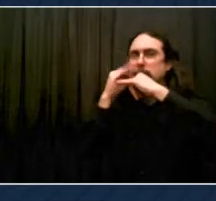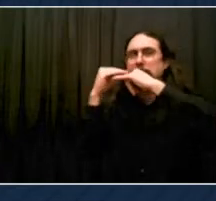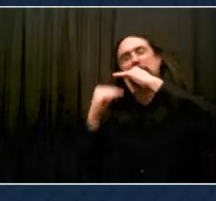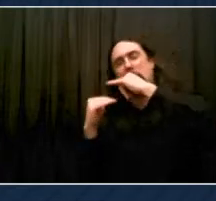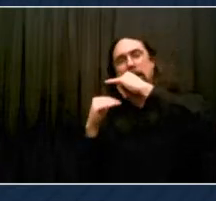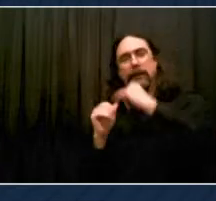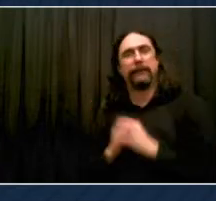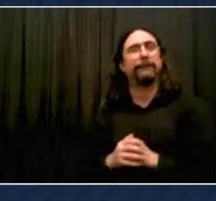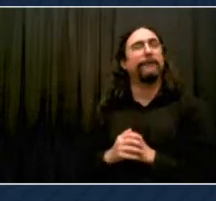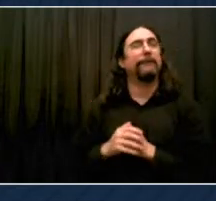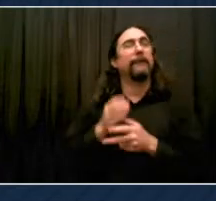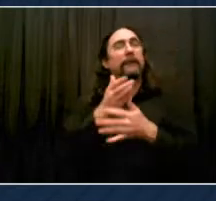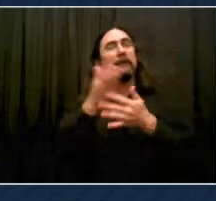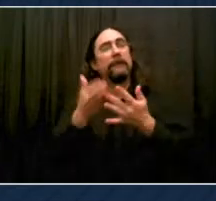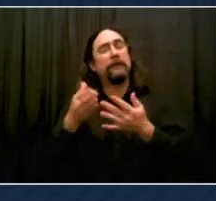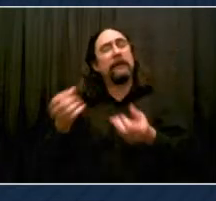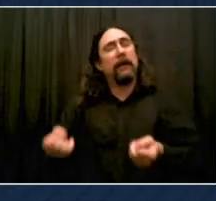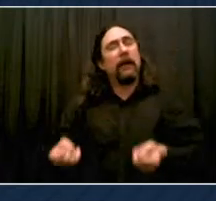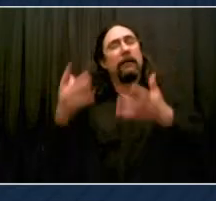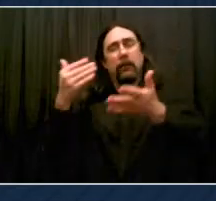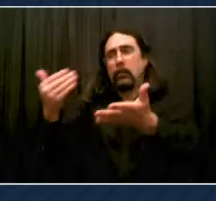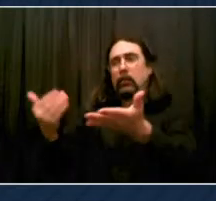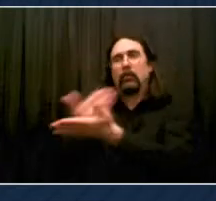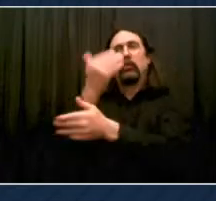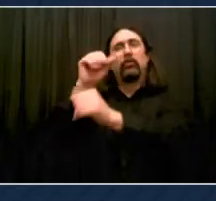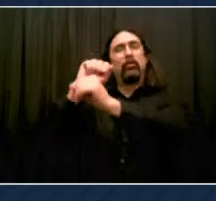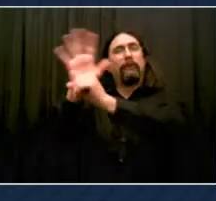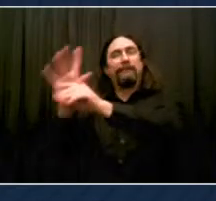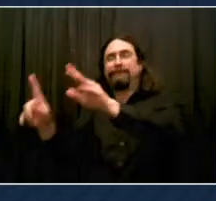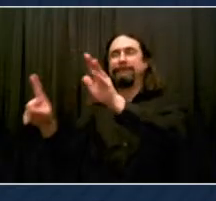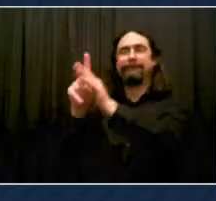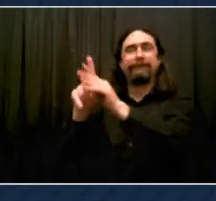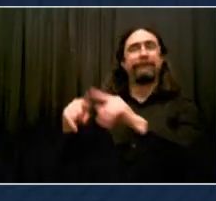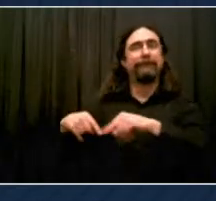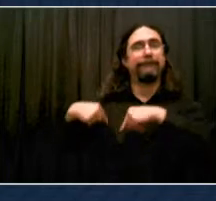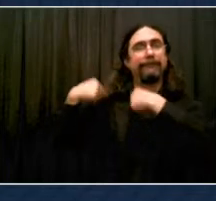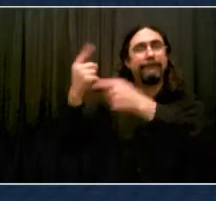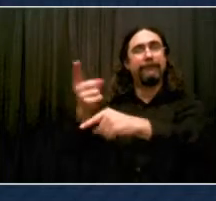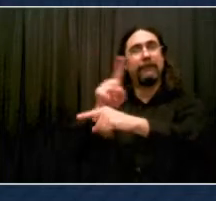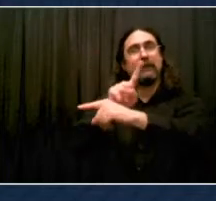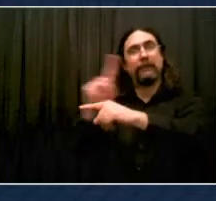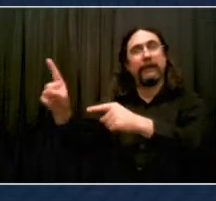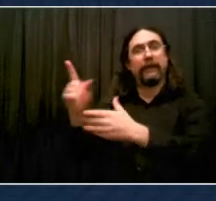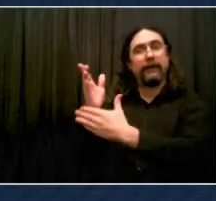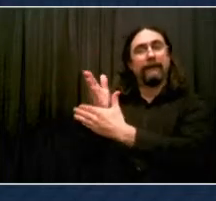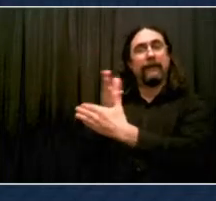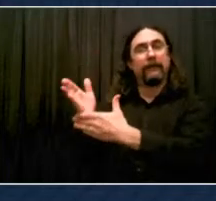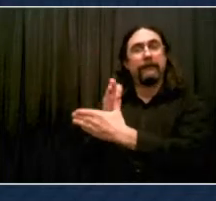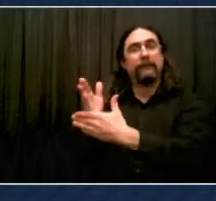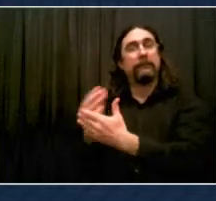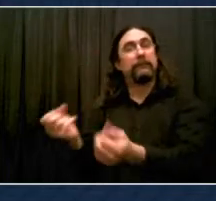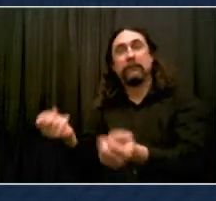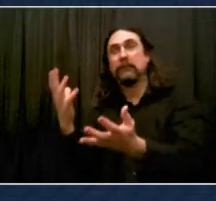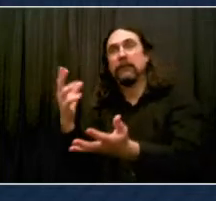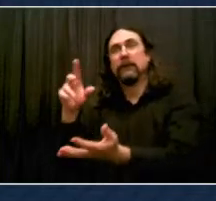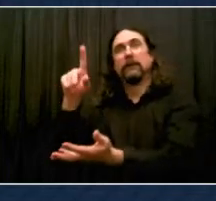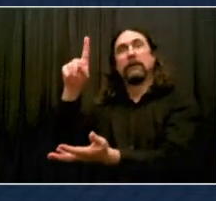new reported cases on a 7-day average. Today's report, and again, look at that downward slope. Today's